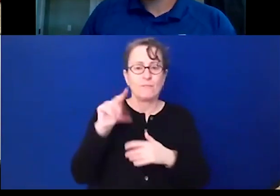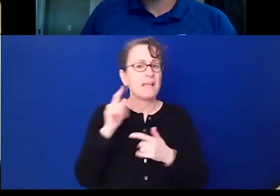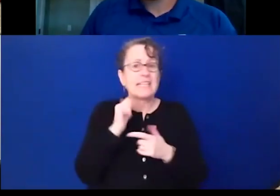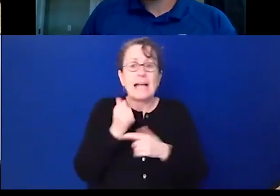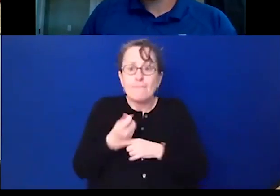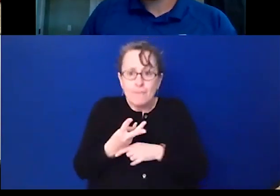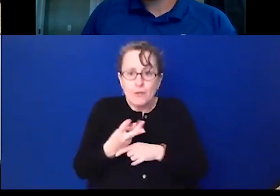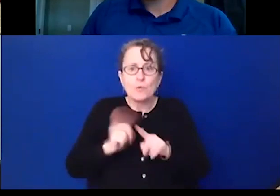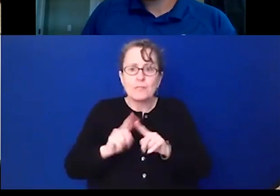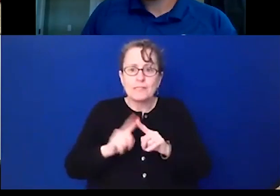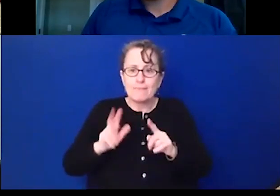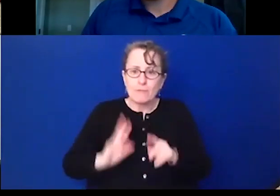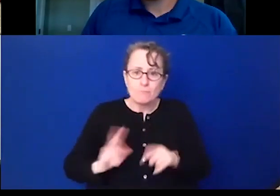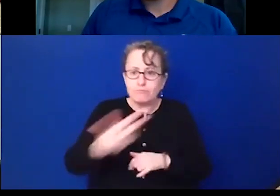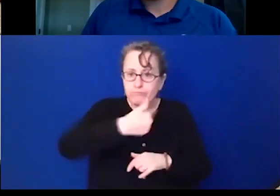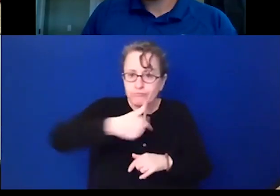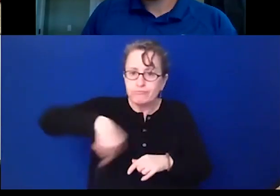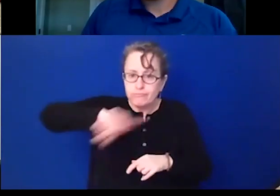West River to